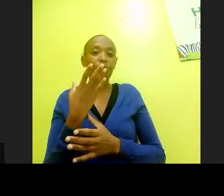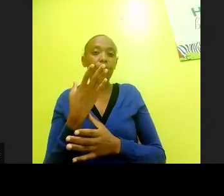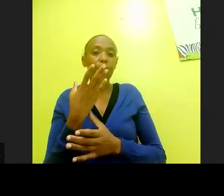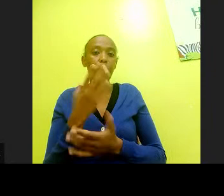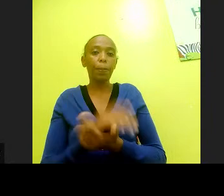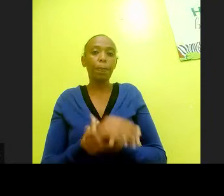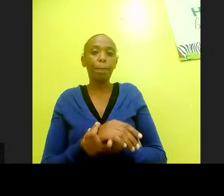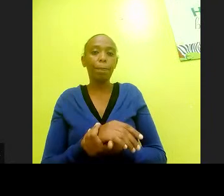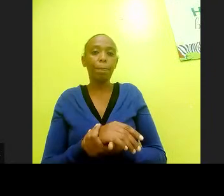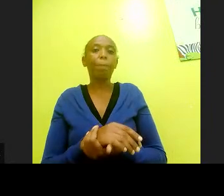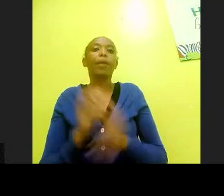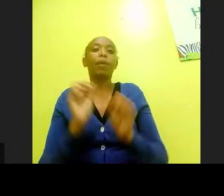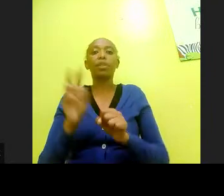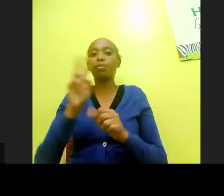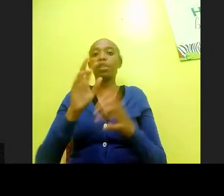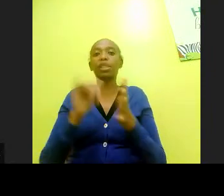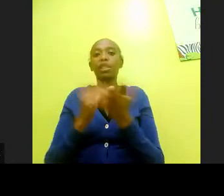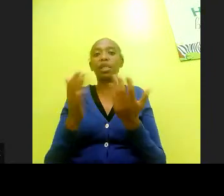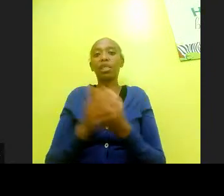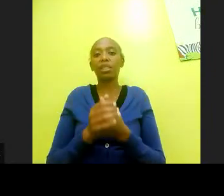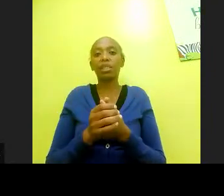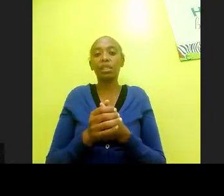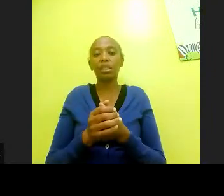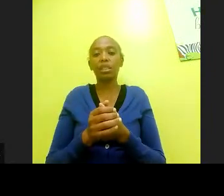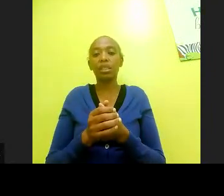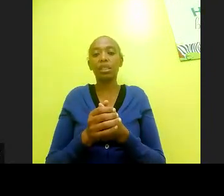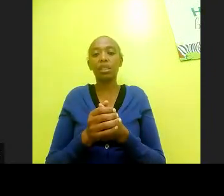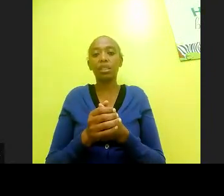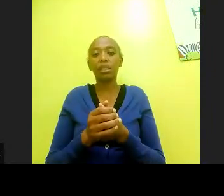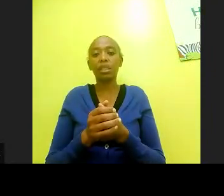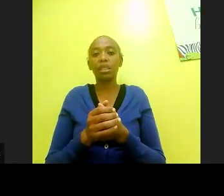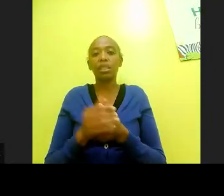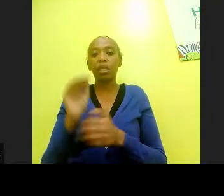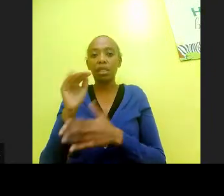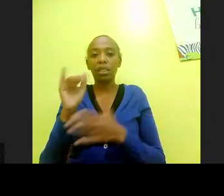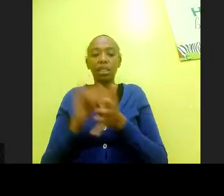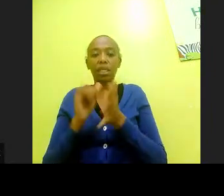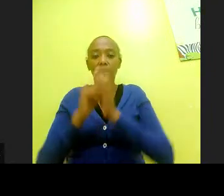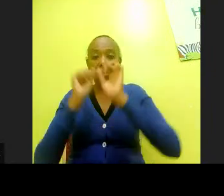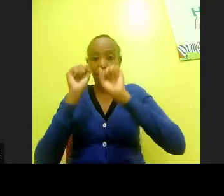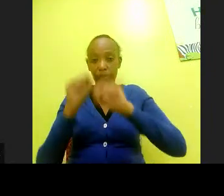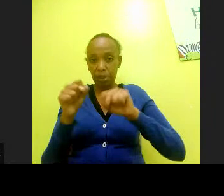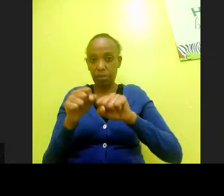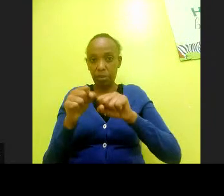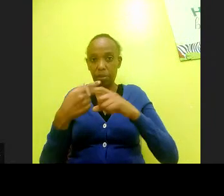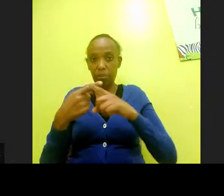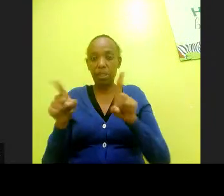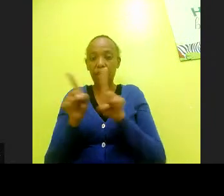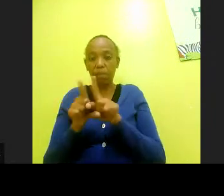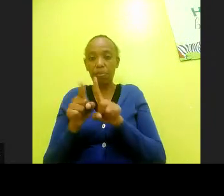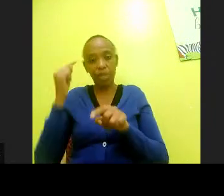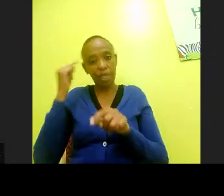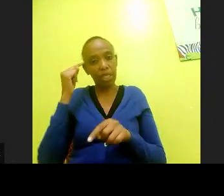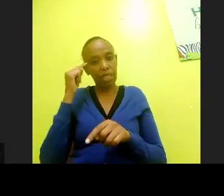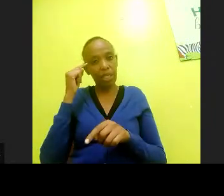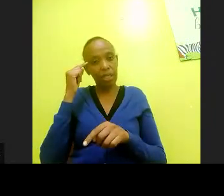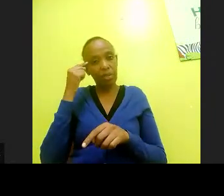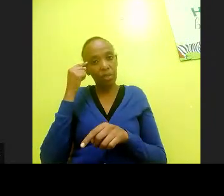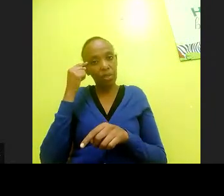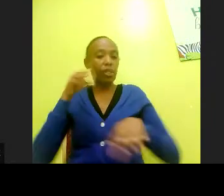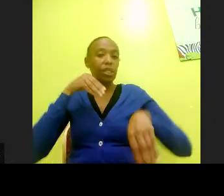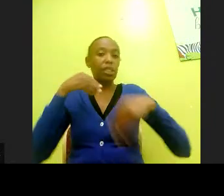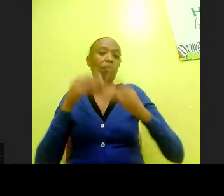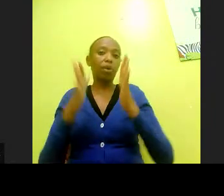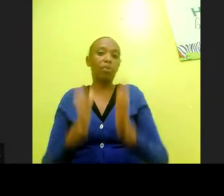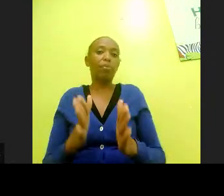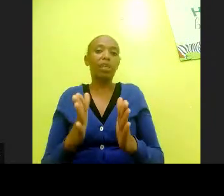I can see that Sandra asks that we do good presentations, but we also need to consider persons with